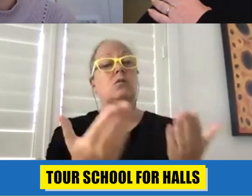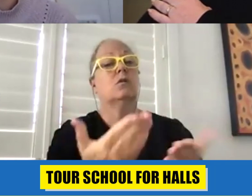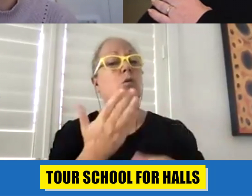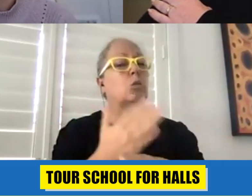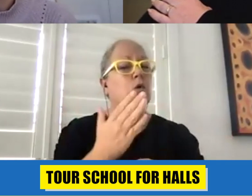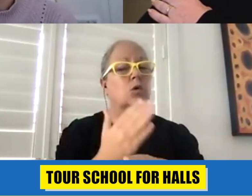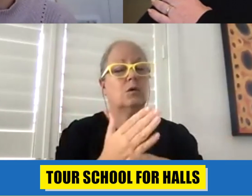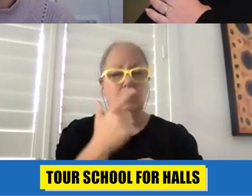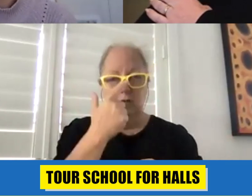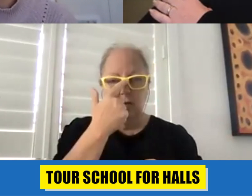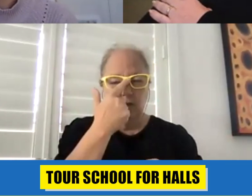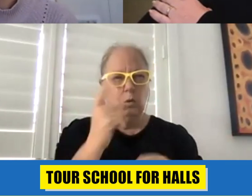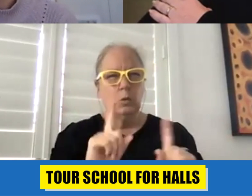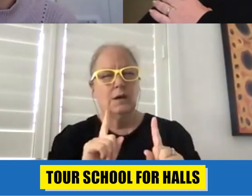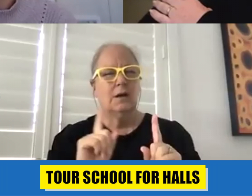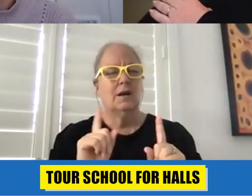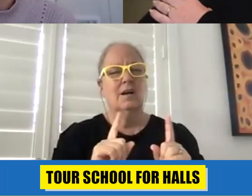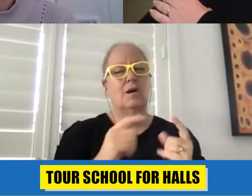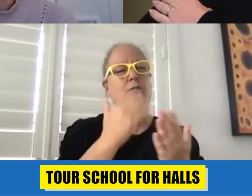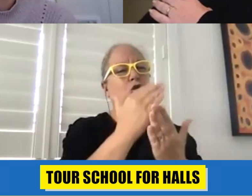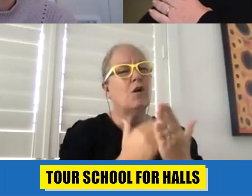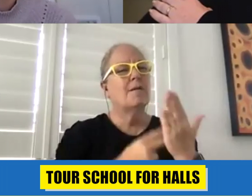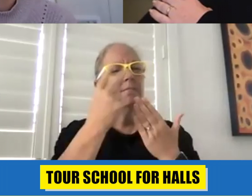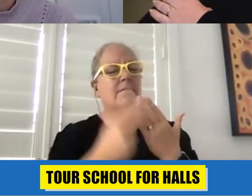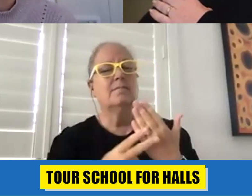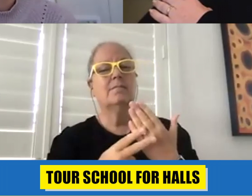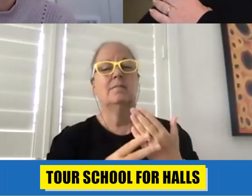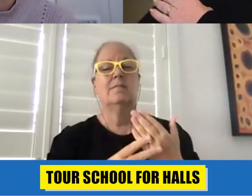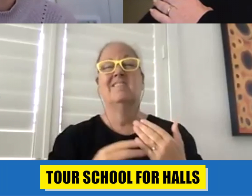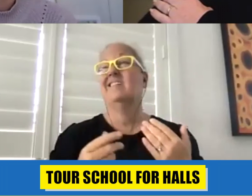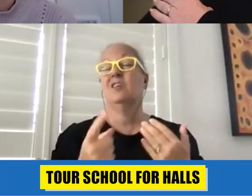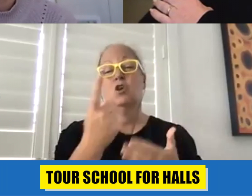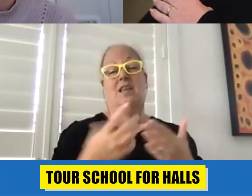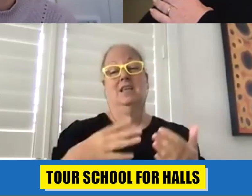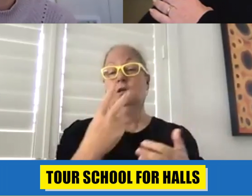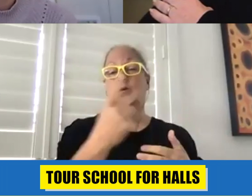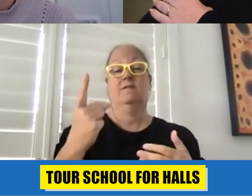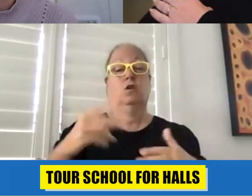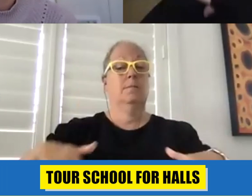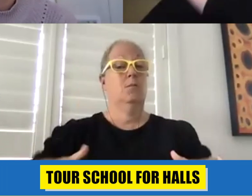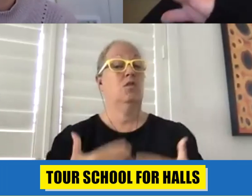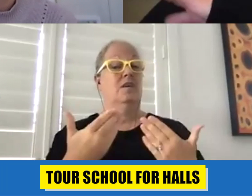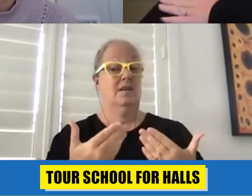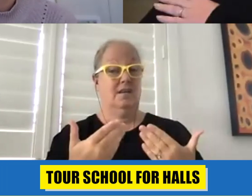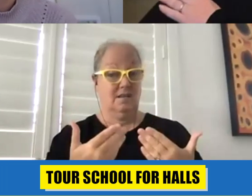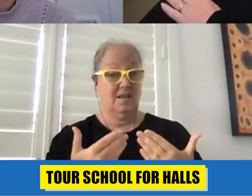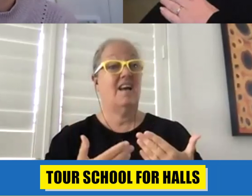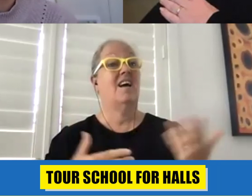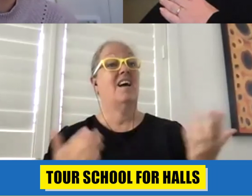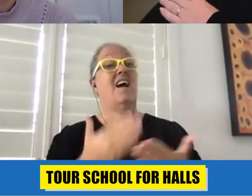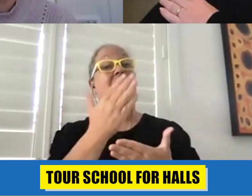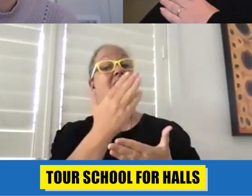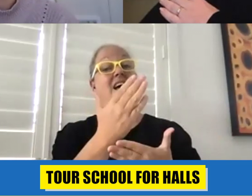they've said, you know, well, we're a small town and all you need is someone's 21st birthday and there's half your audience